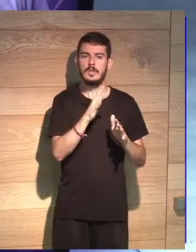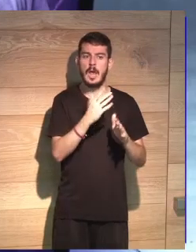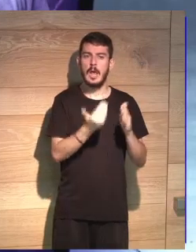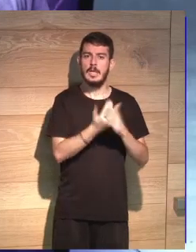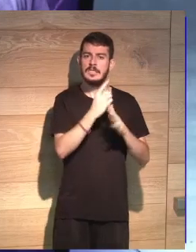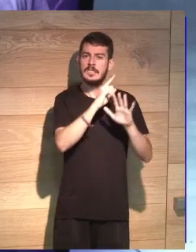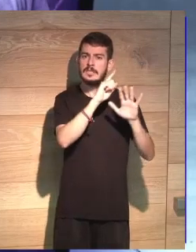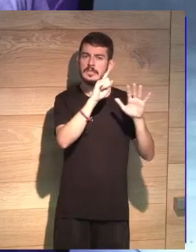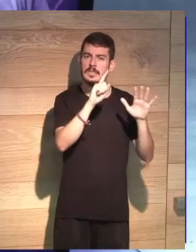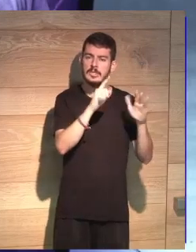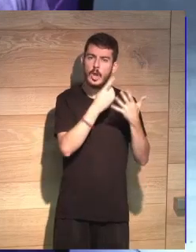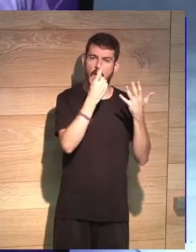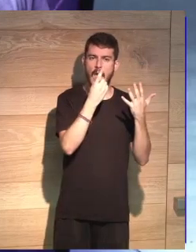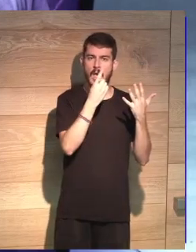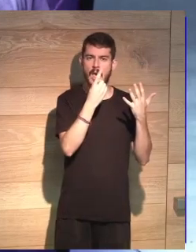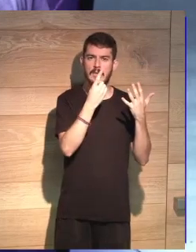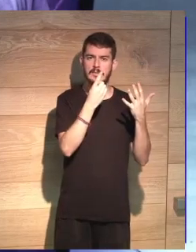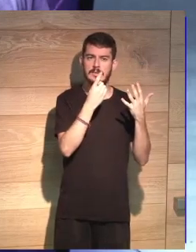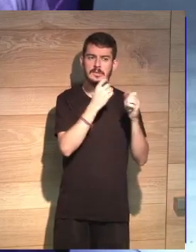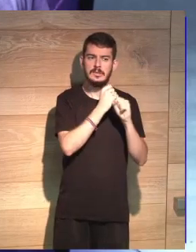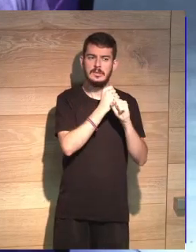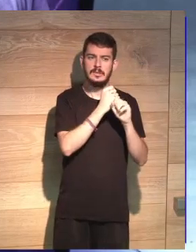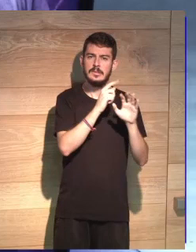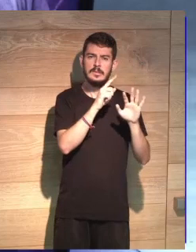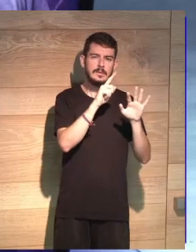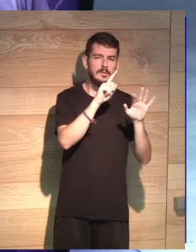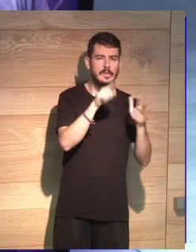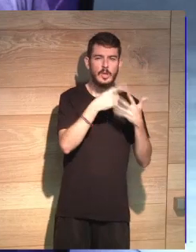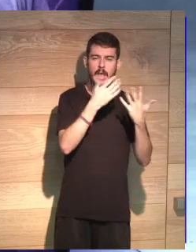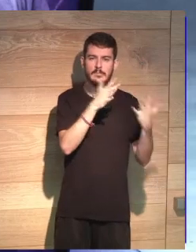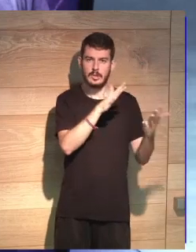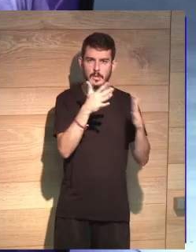are about 6 hours a day connected,